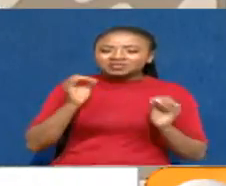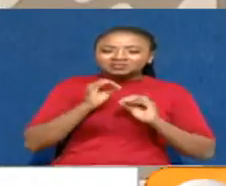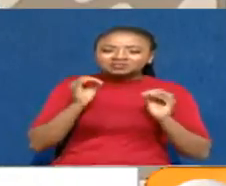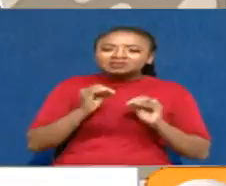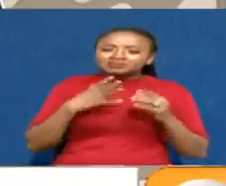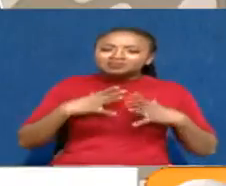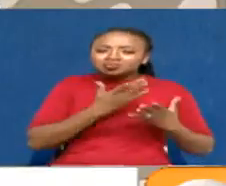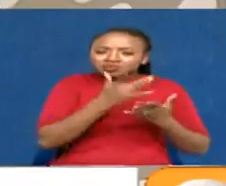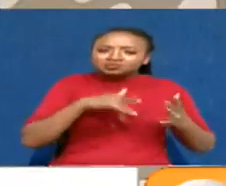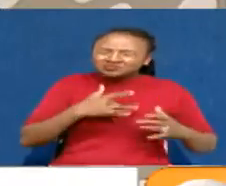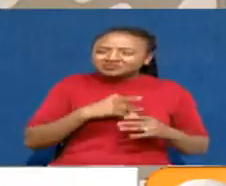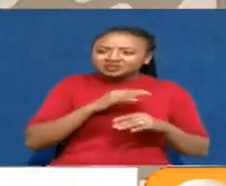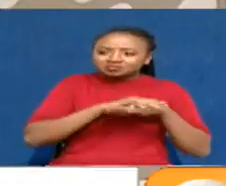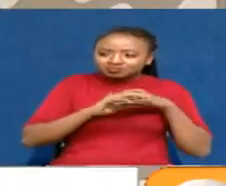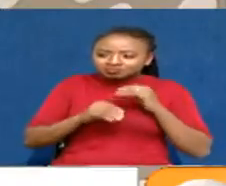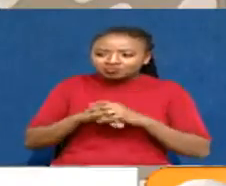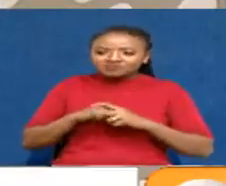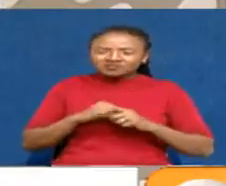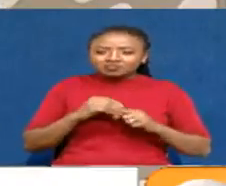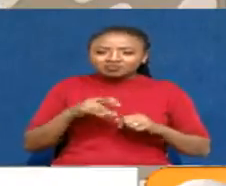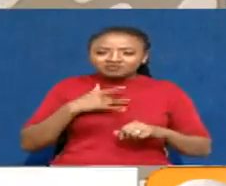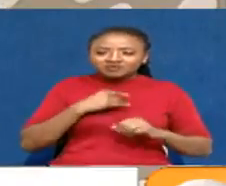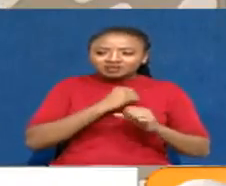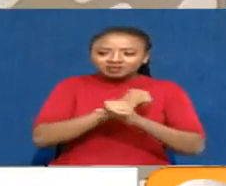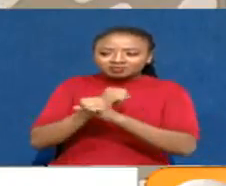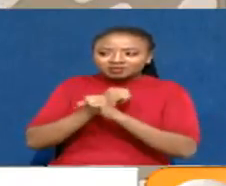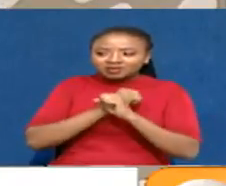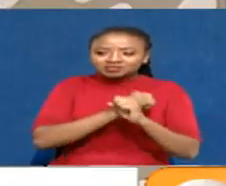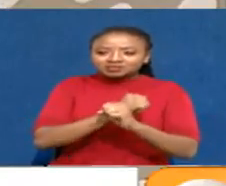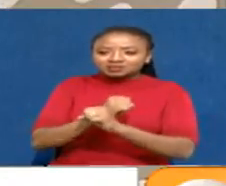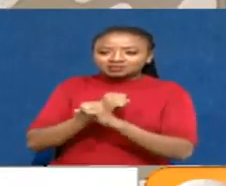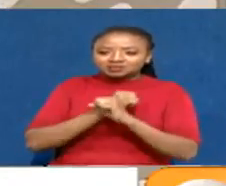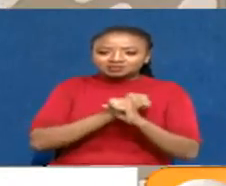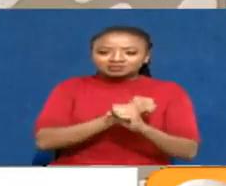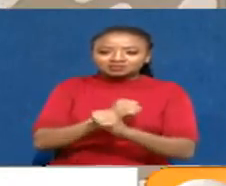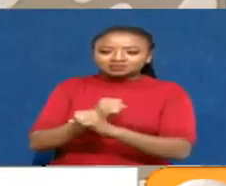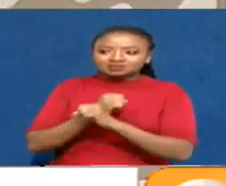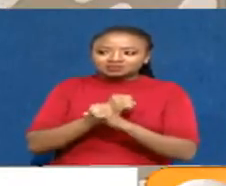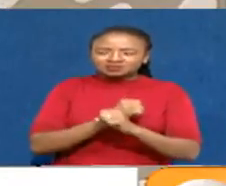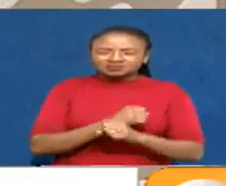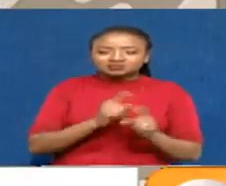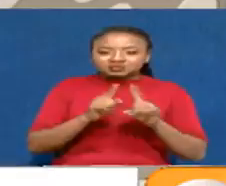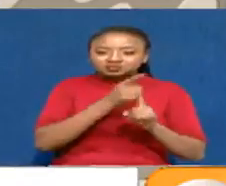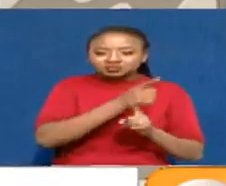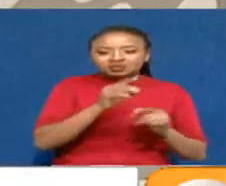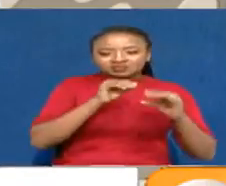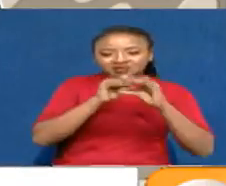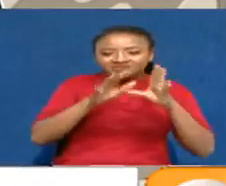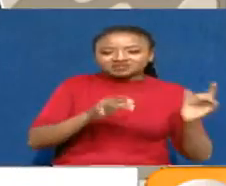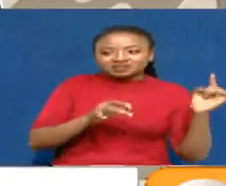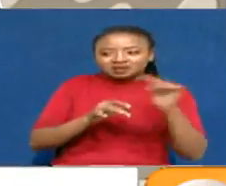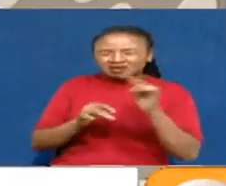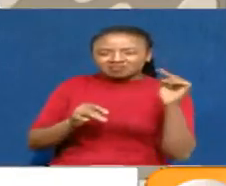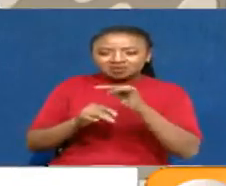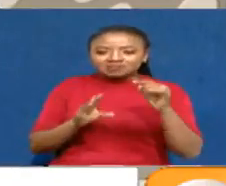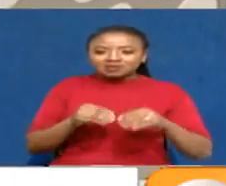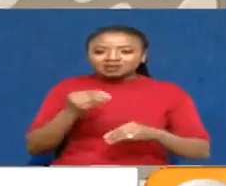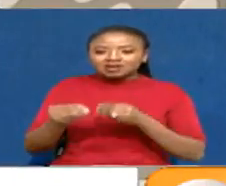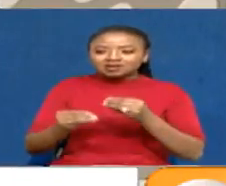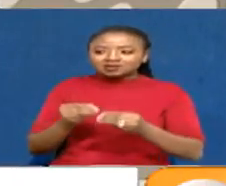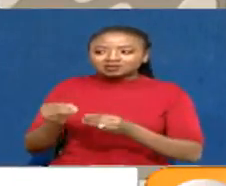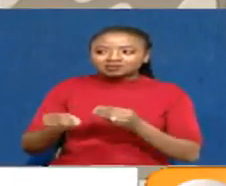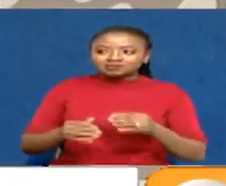want investors to feel protected, and we want to also have the borrowers feel protected. Yeah. So borrowers'